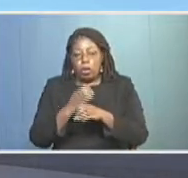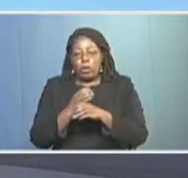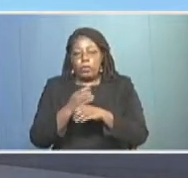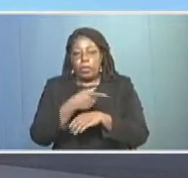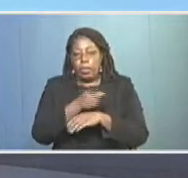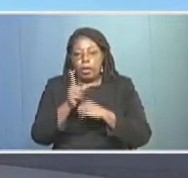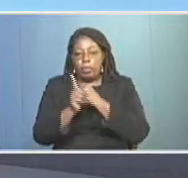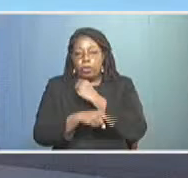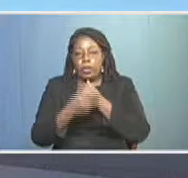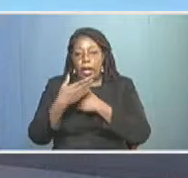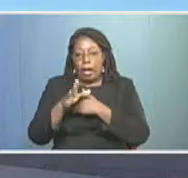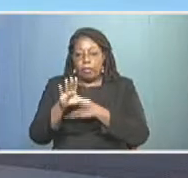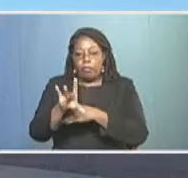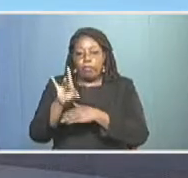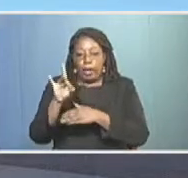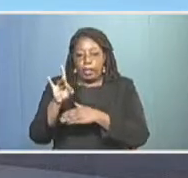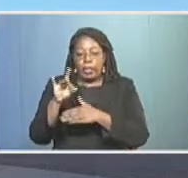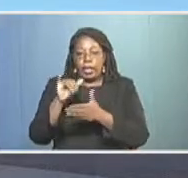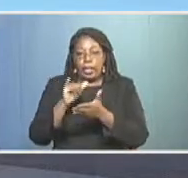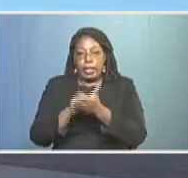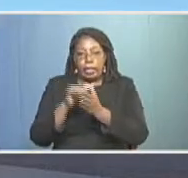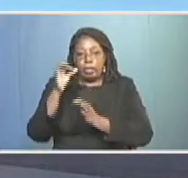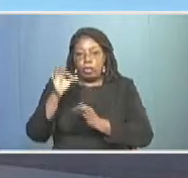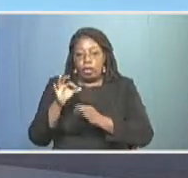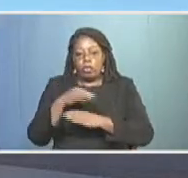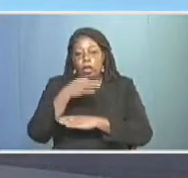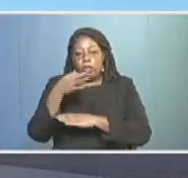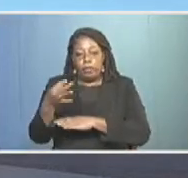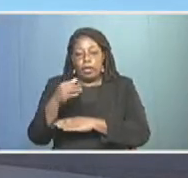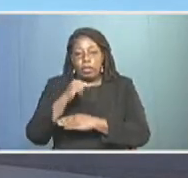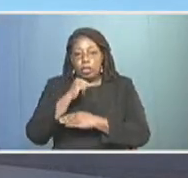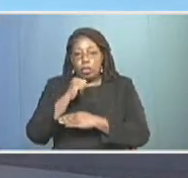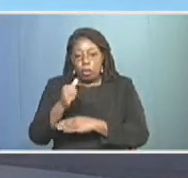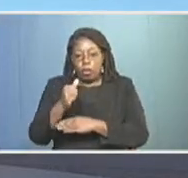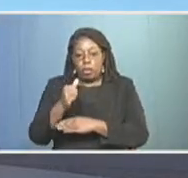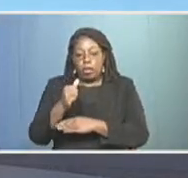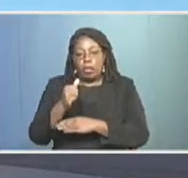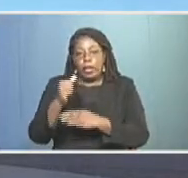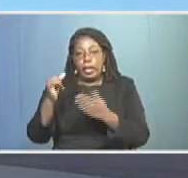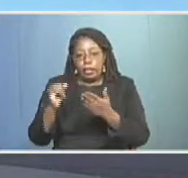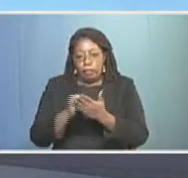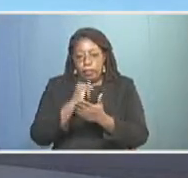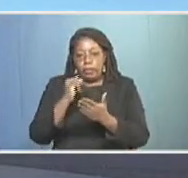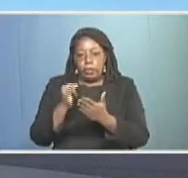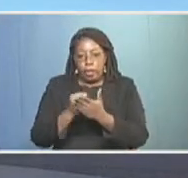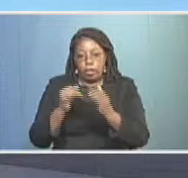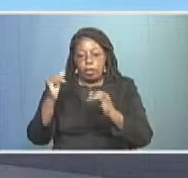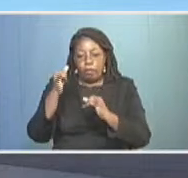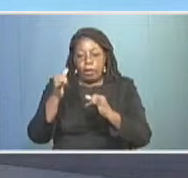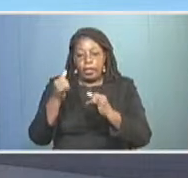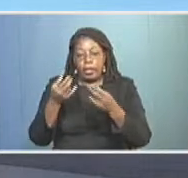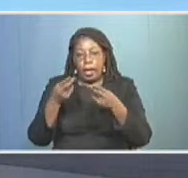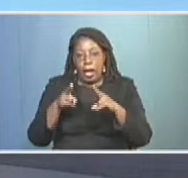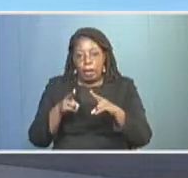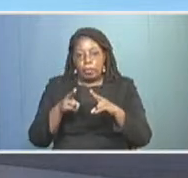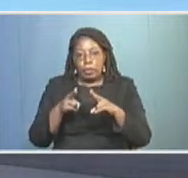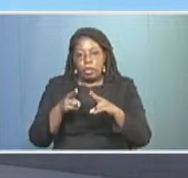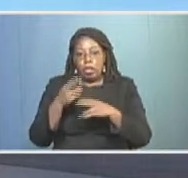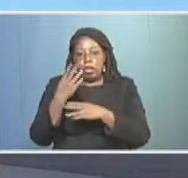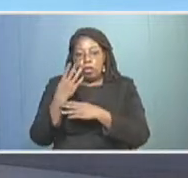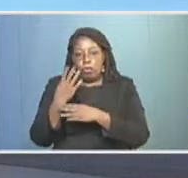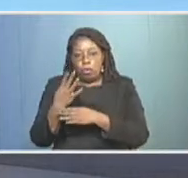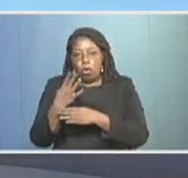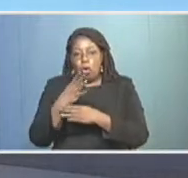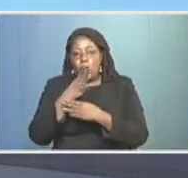sentences after finding that the presiding judge failed to thoroughly investigate an altercation that took place between the forewoman